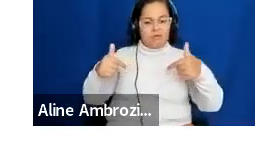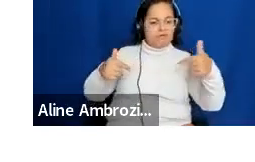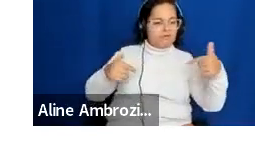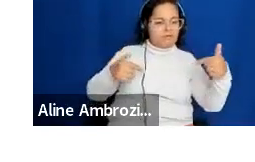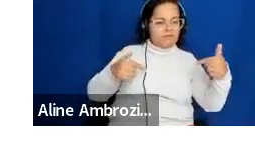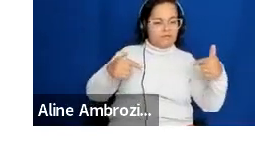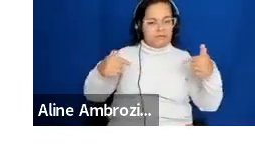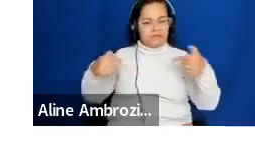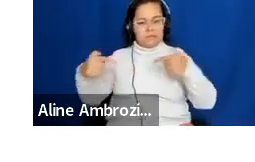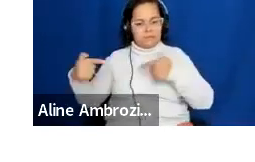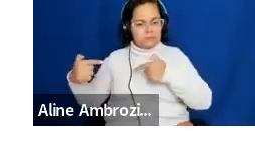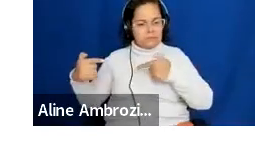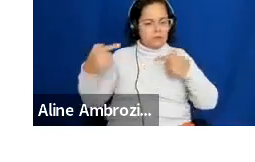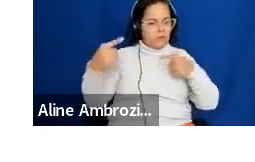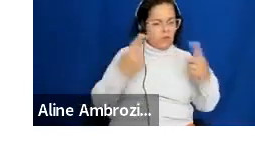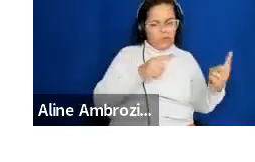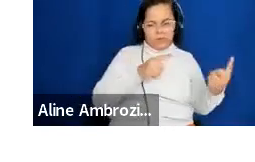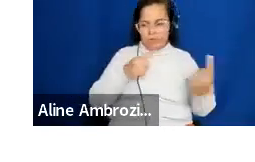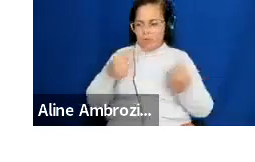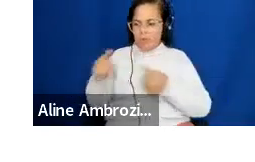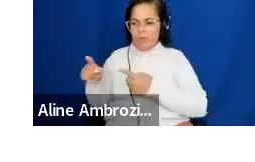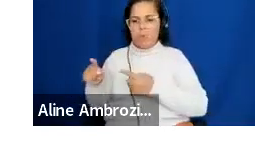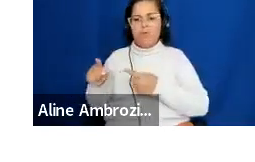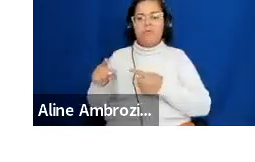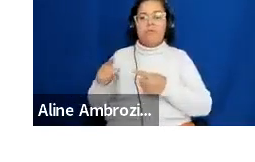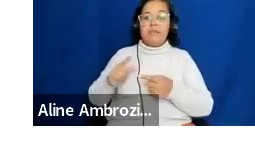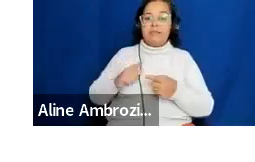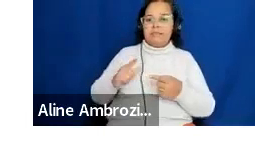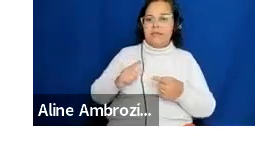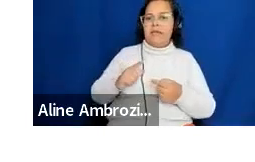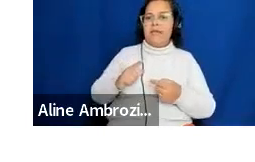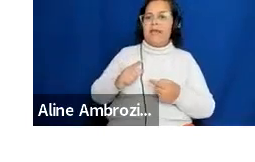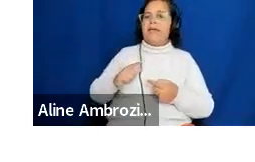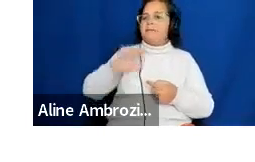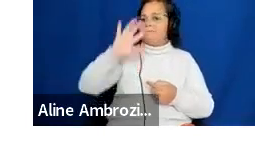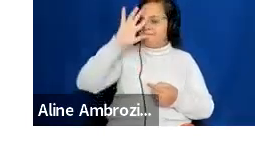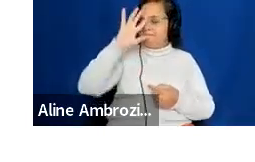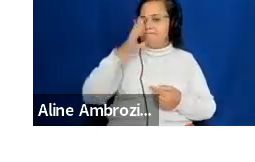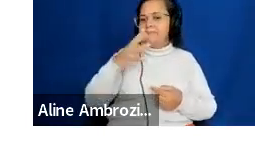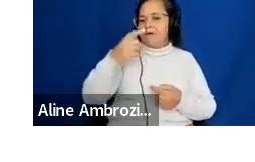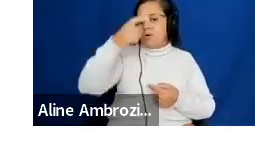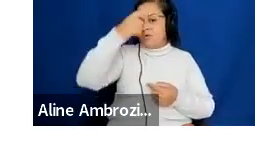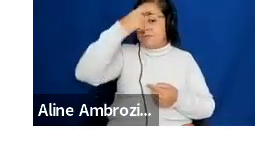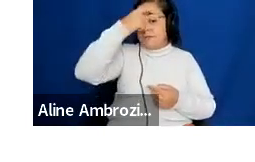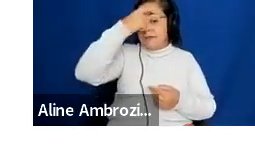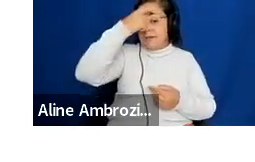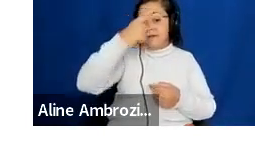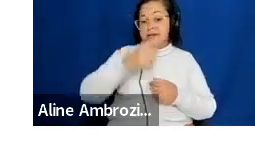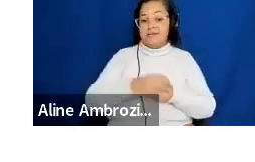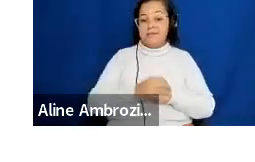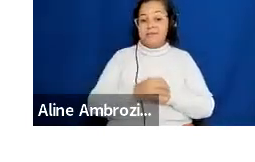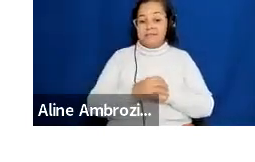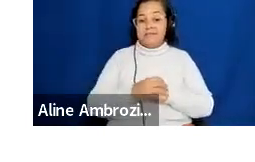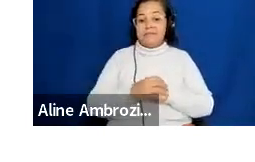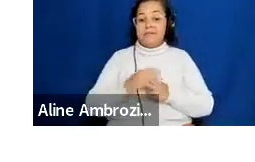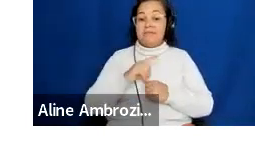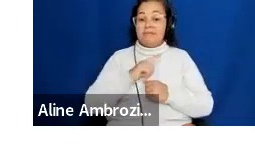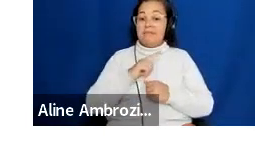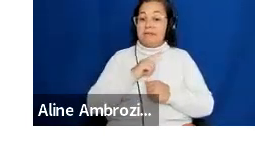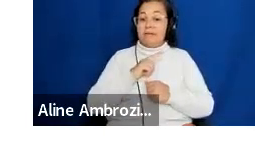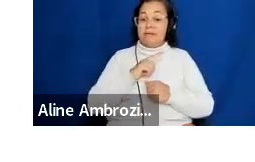social solidarity. Indeed, it was only because there was a mismatch between this humanity and its inhuman